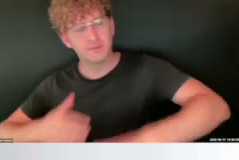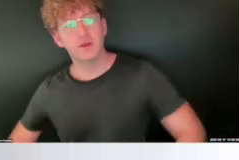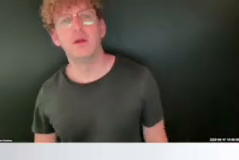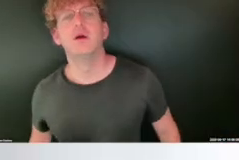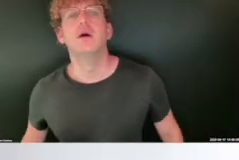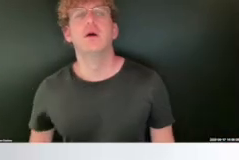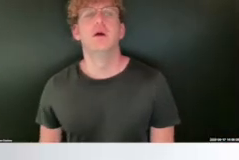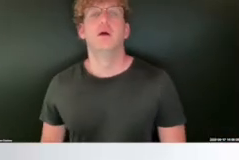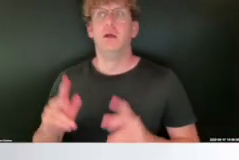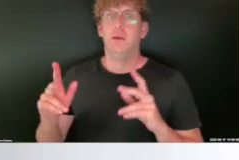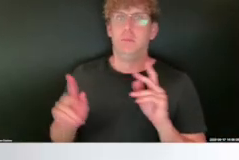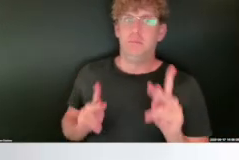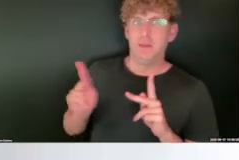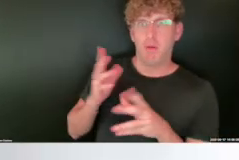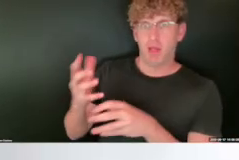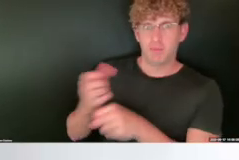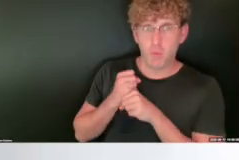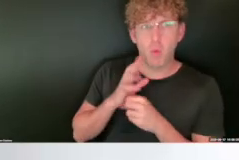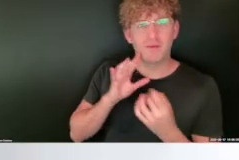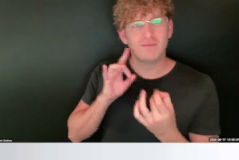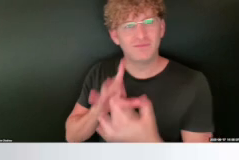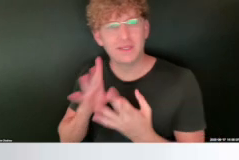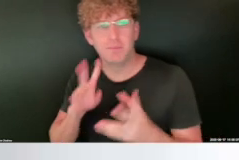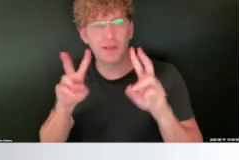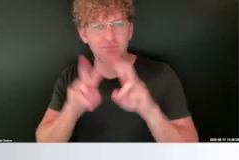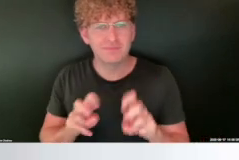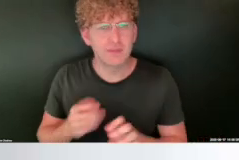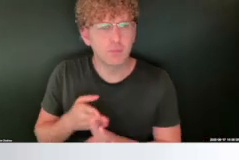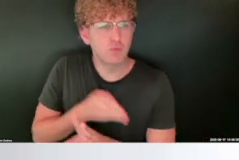for a future solicitation. Next slide, please.